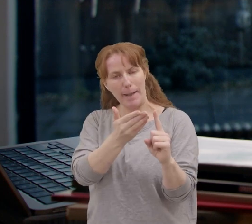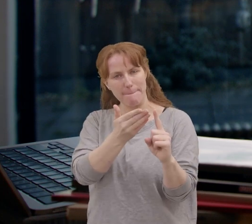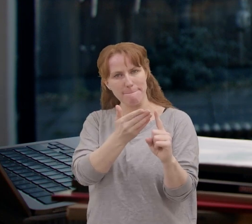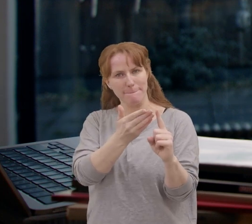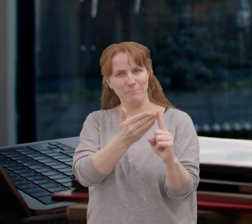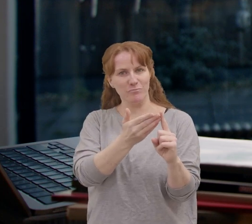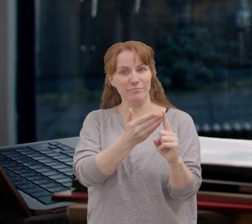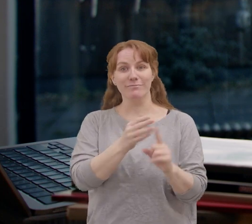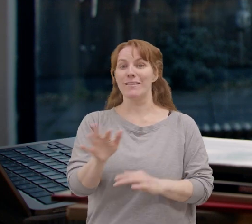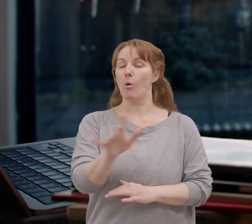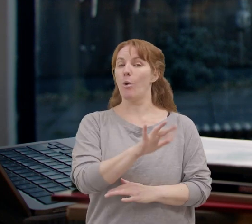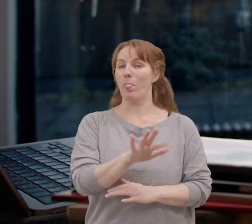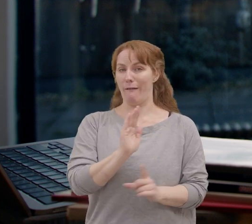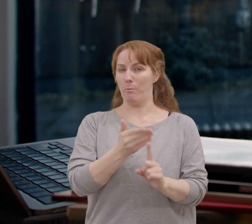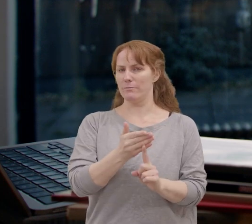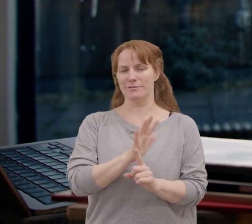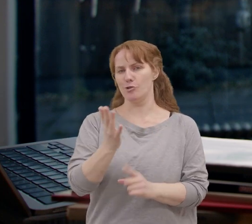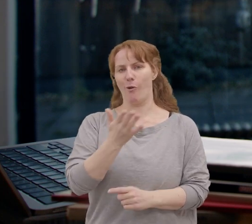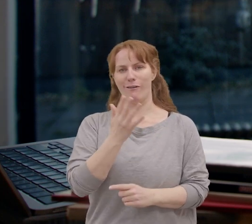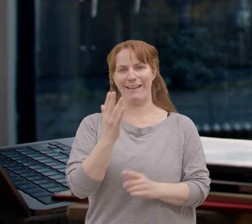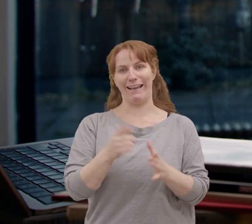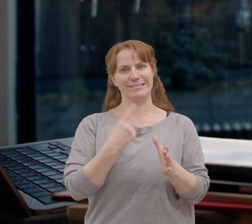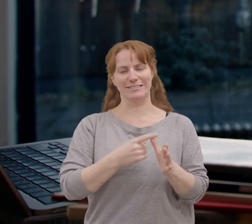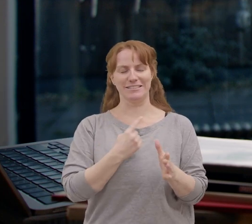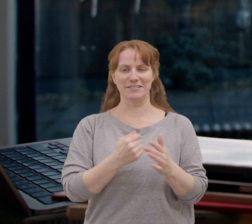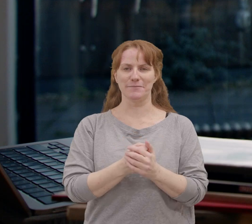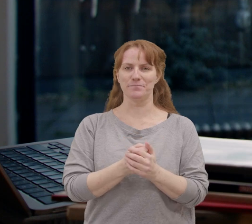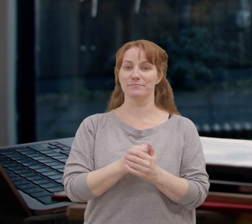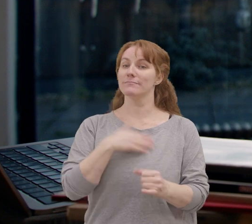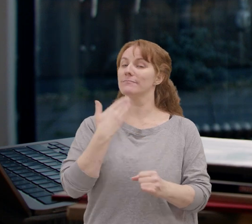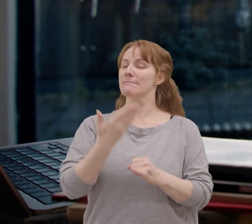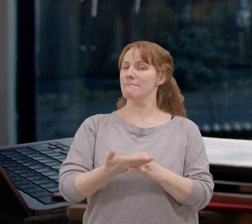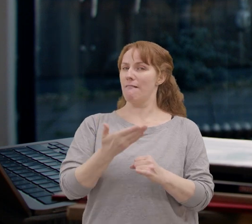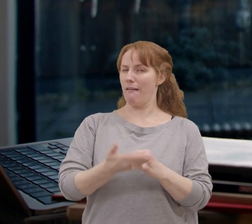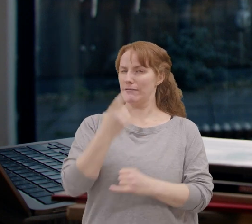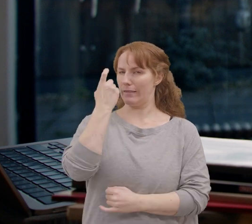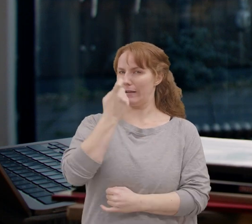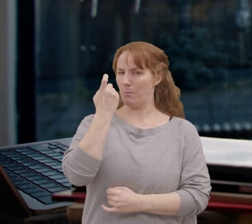goal, and they all have their obstacle to that goal. Lastly, have a